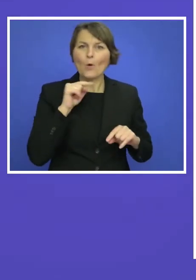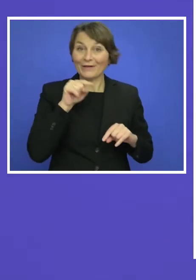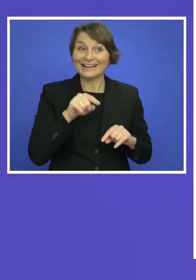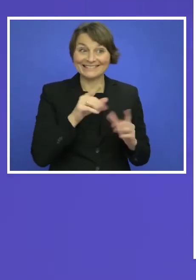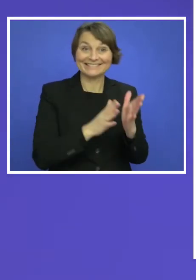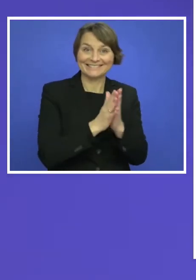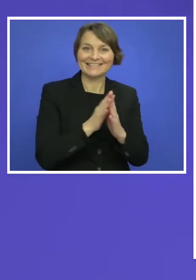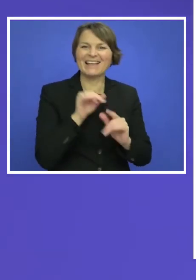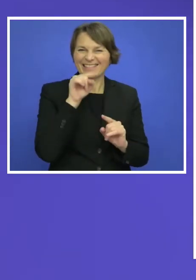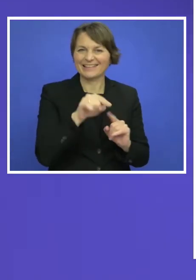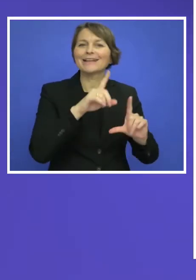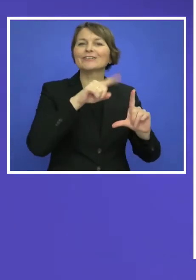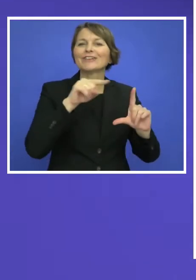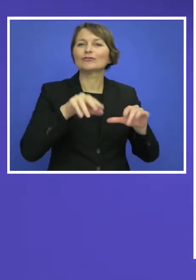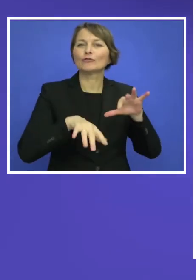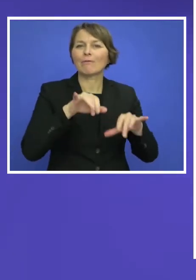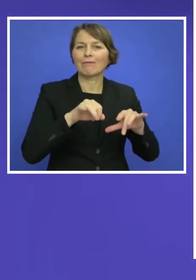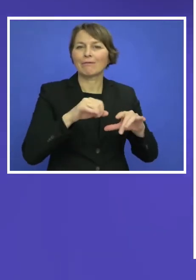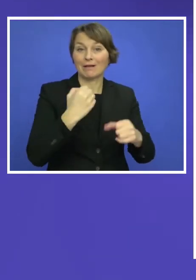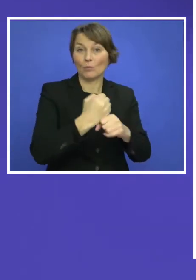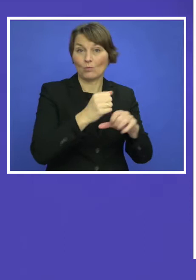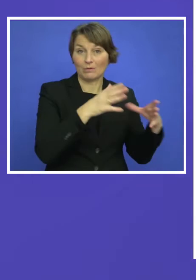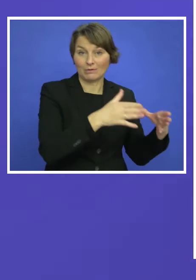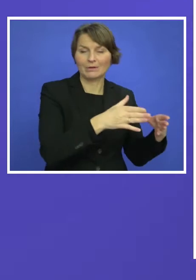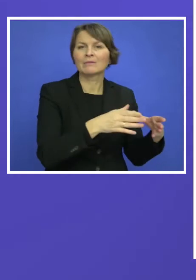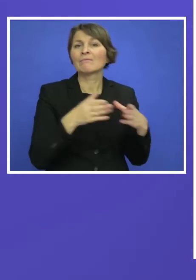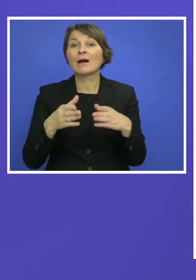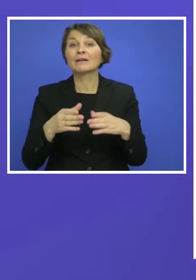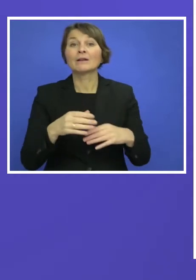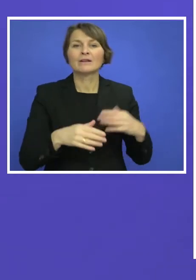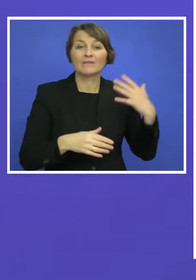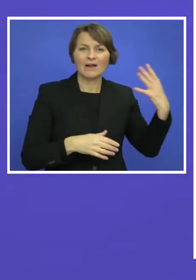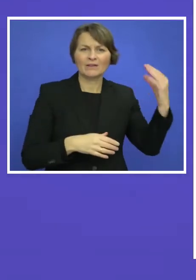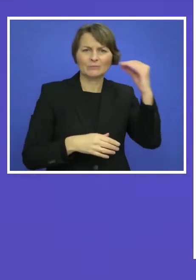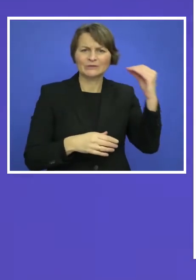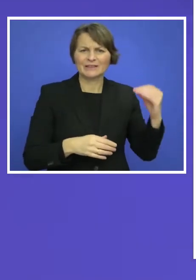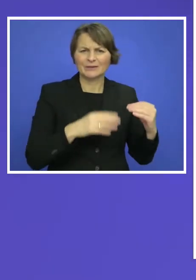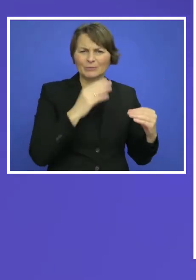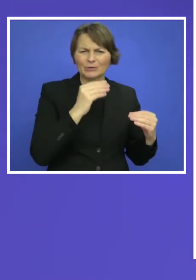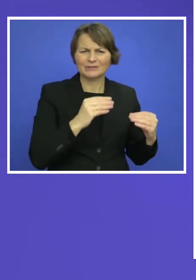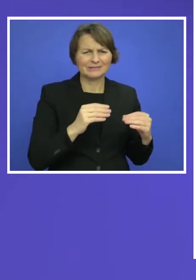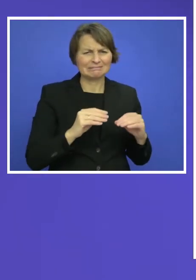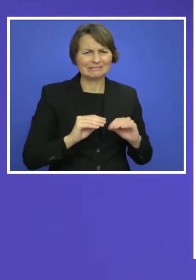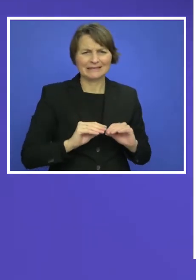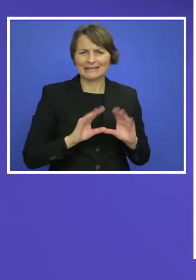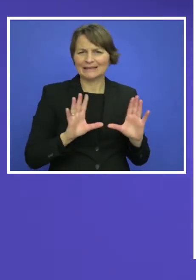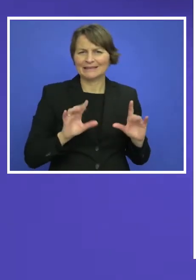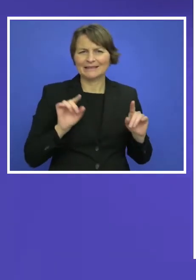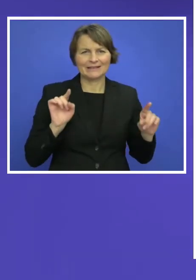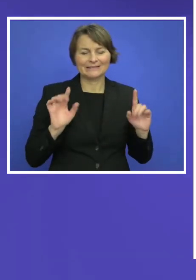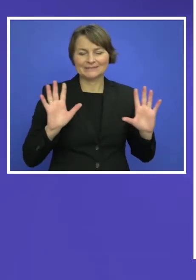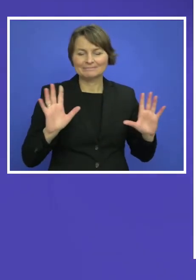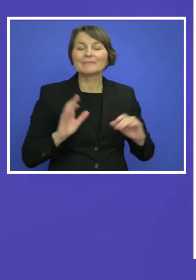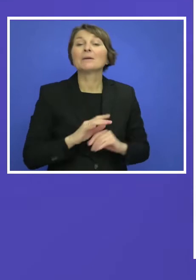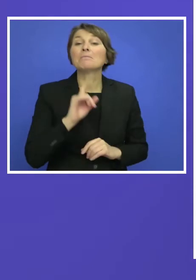with 5% of boys. So to conclude, is more than clear that the barriers of